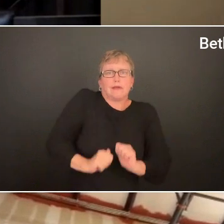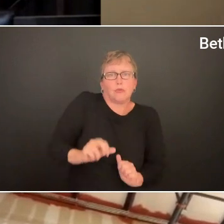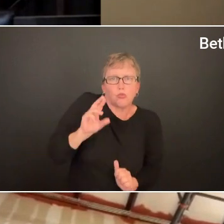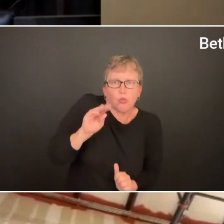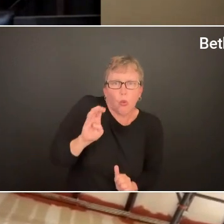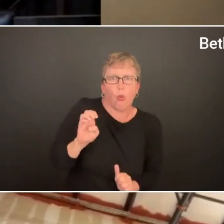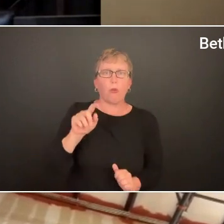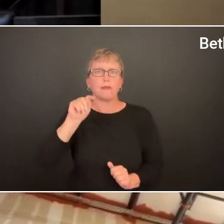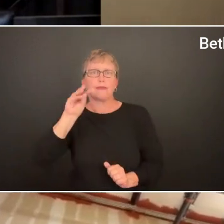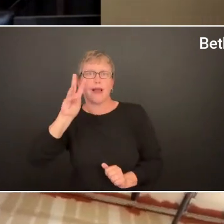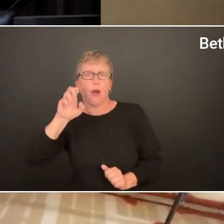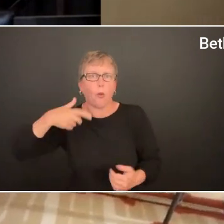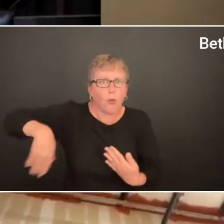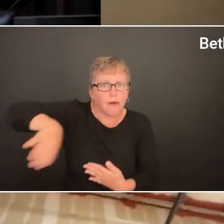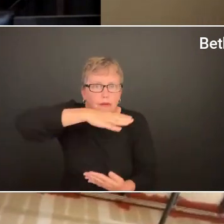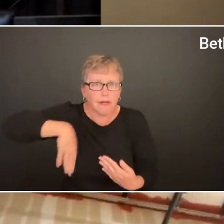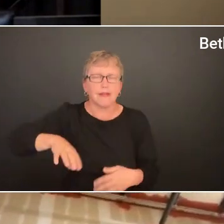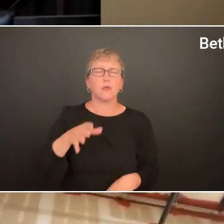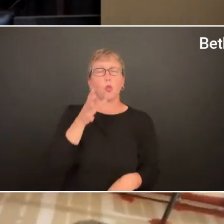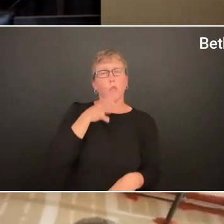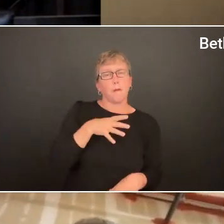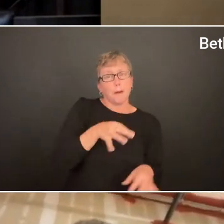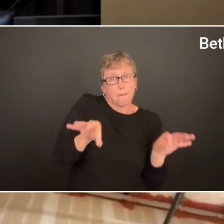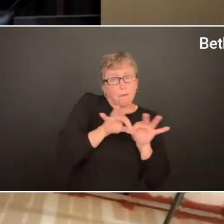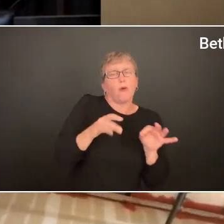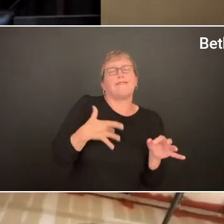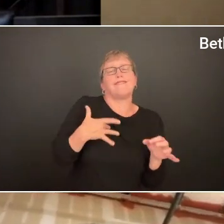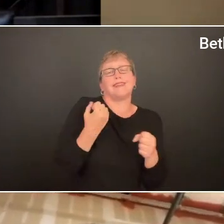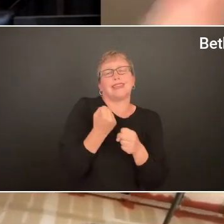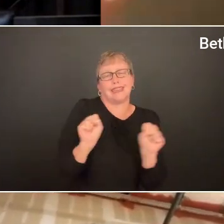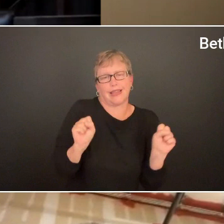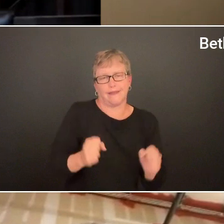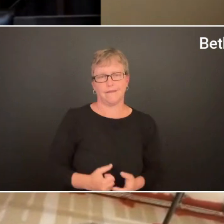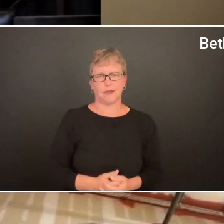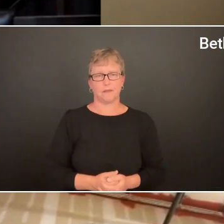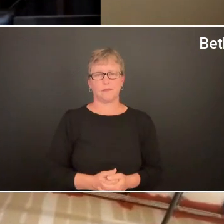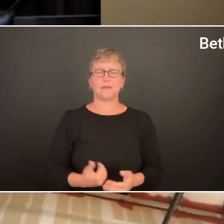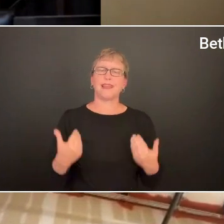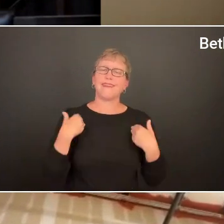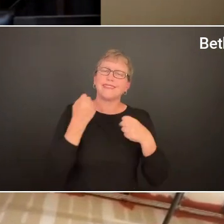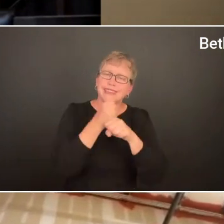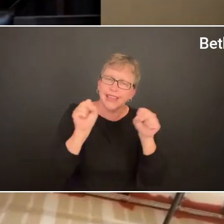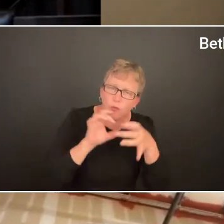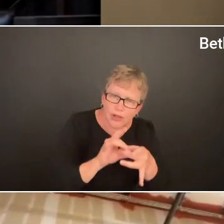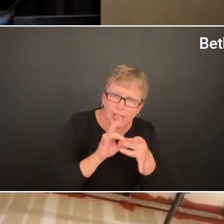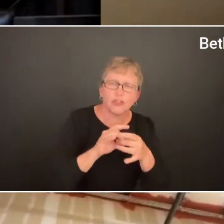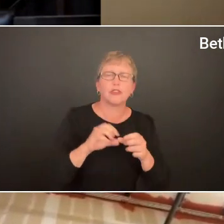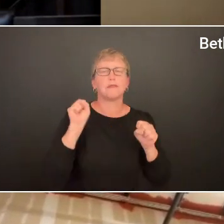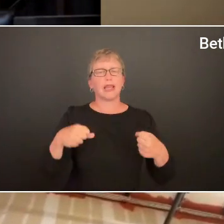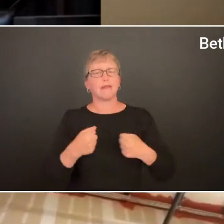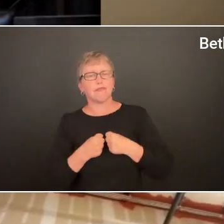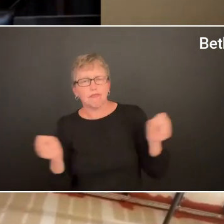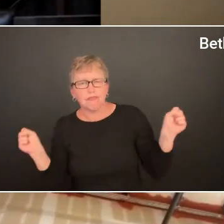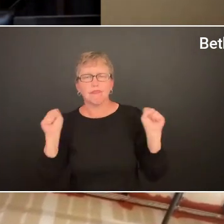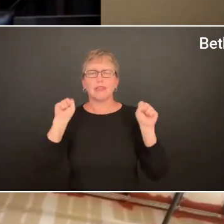know, a towel wrapped around us. So, you know, being able to be in a safe relationship allows us to be exposed, allows us to, you